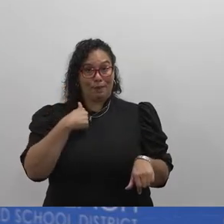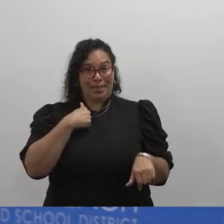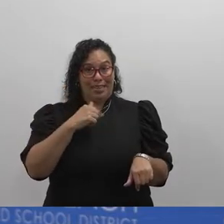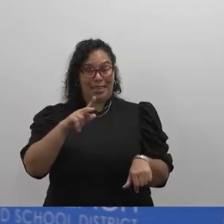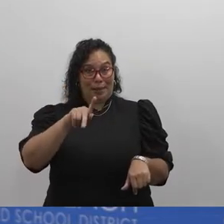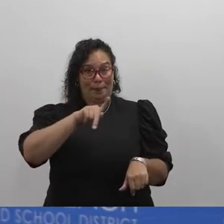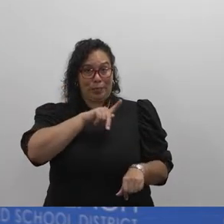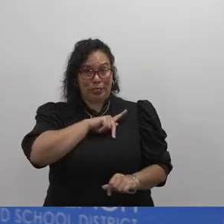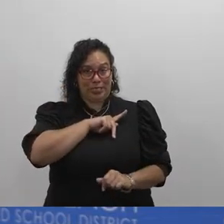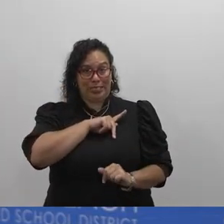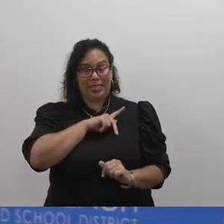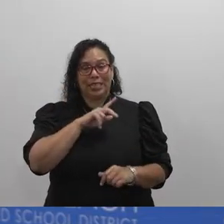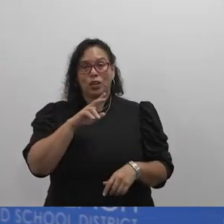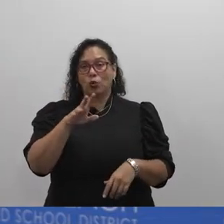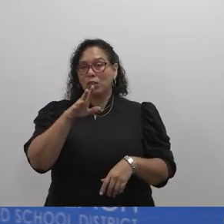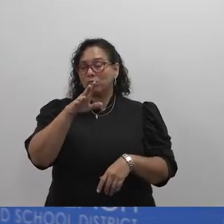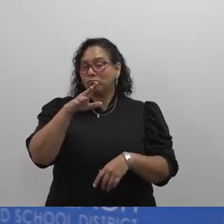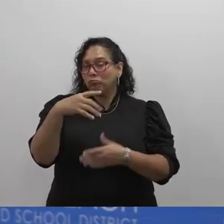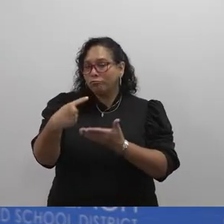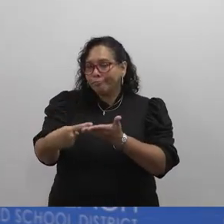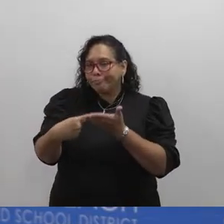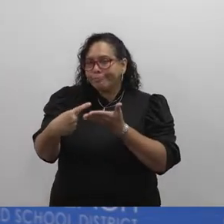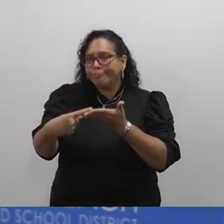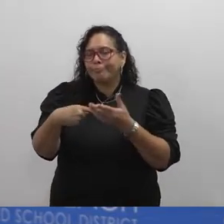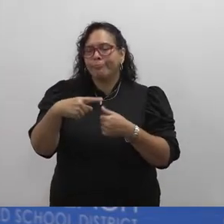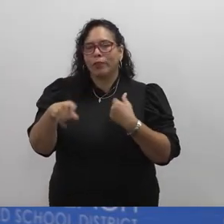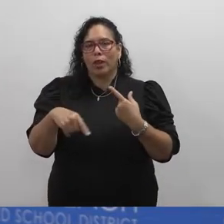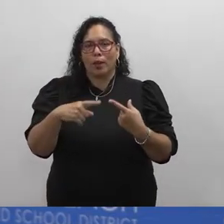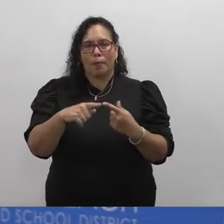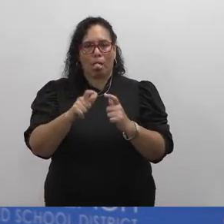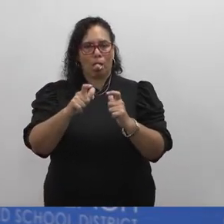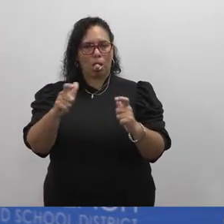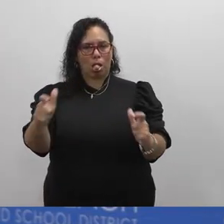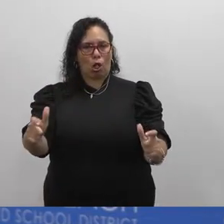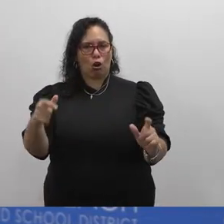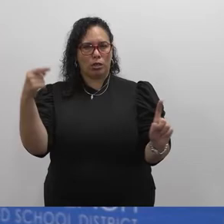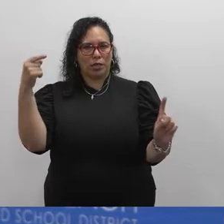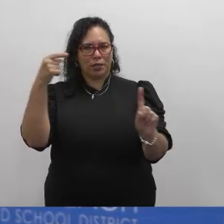when we're talking about the larger goal, right,